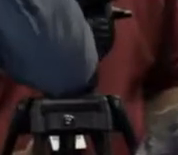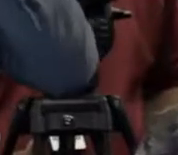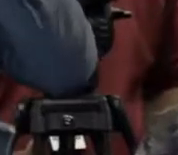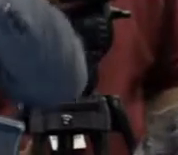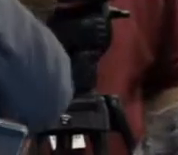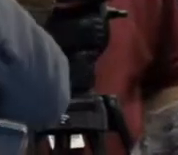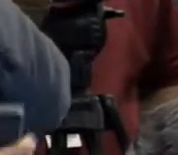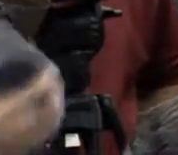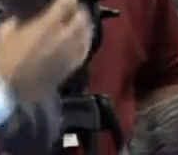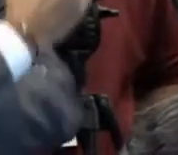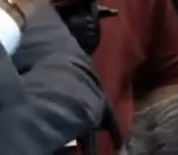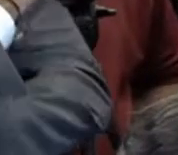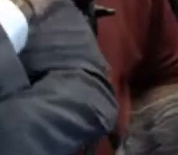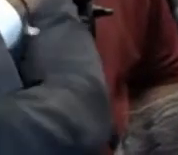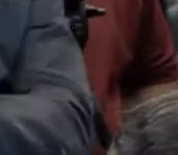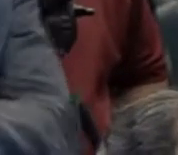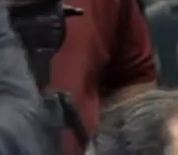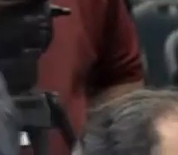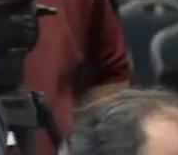Treasury? No, the loan.